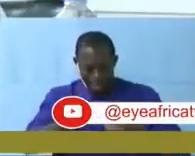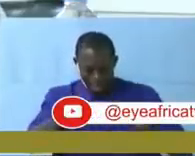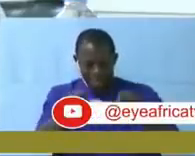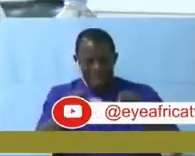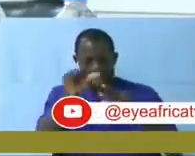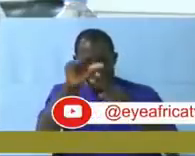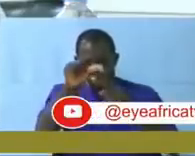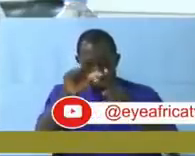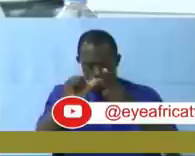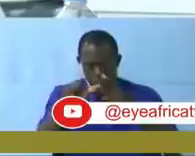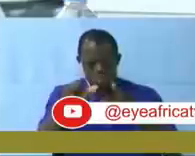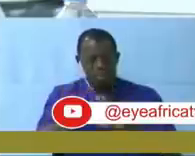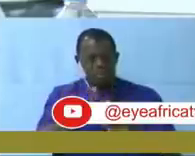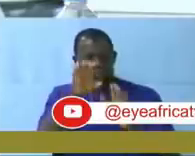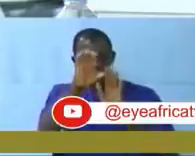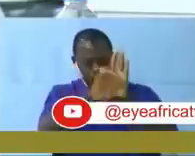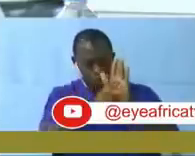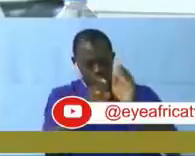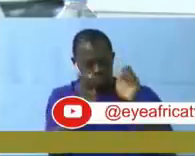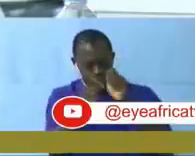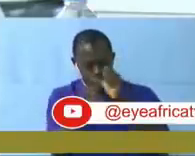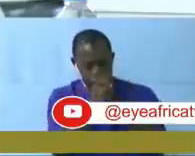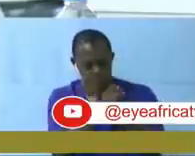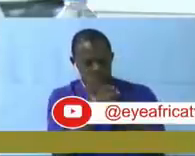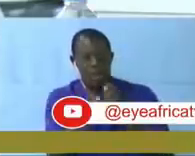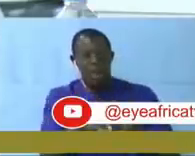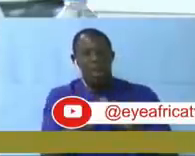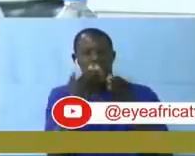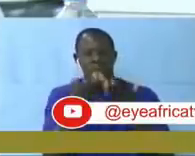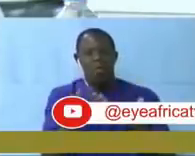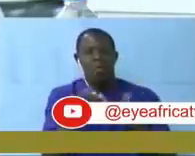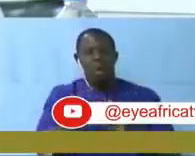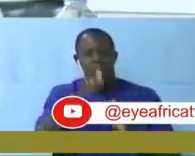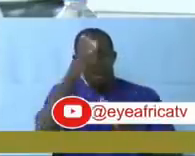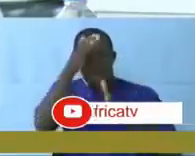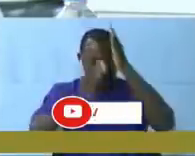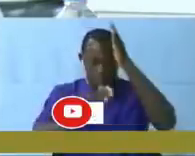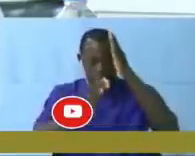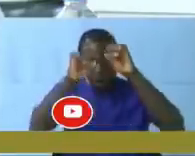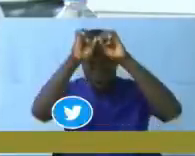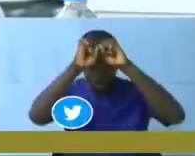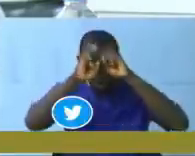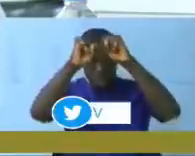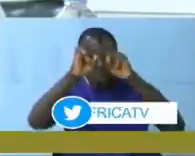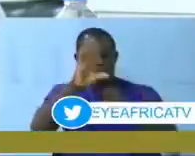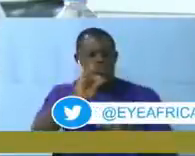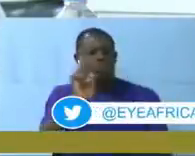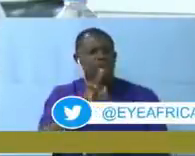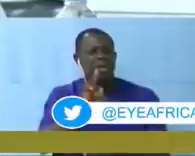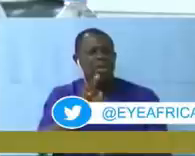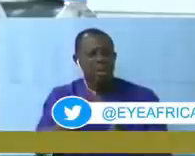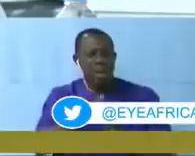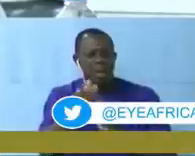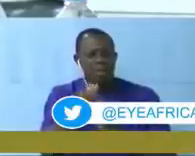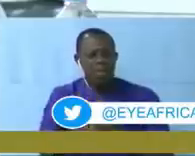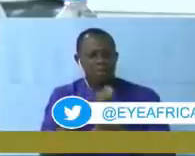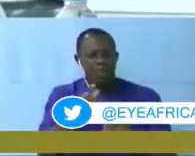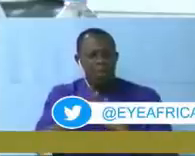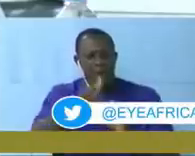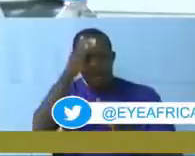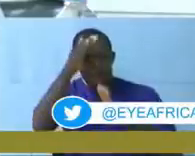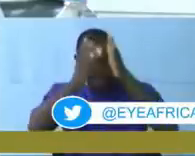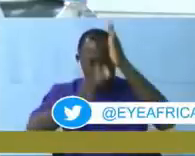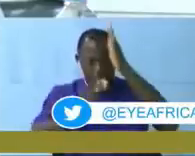military government that did that set up what was called the Armed Forces Provisional Ruling Council,